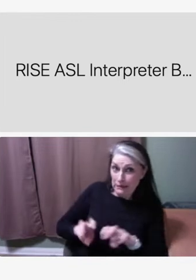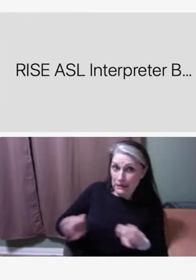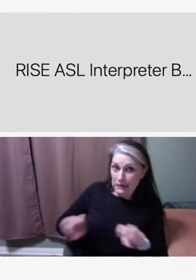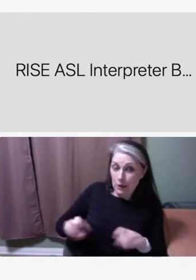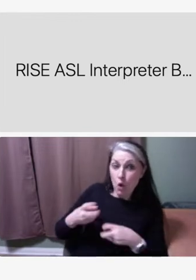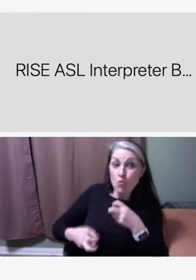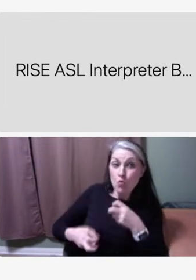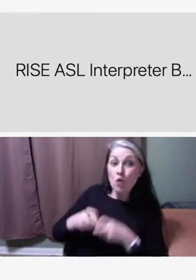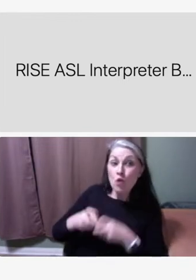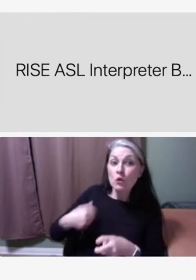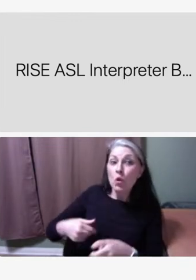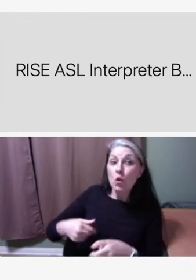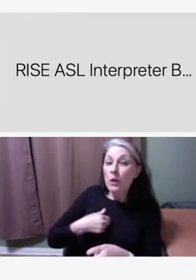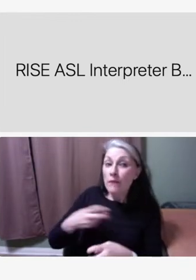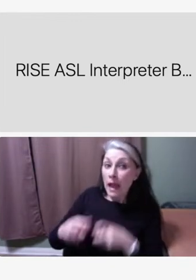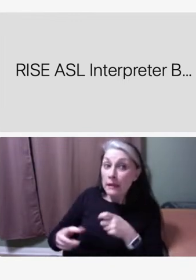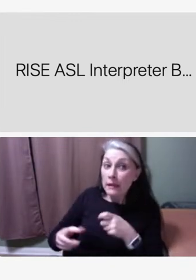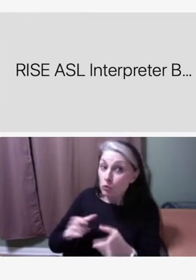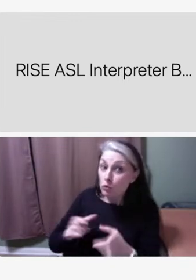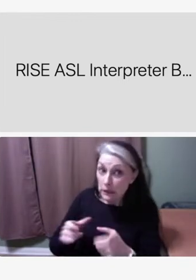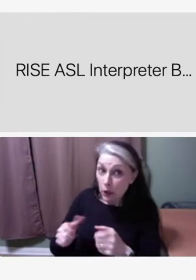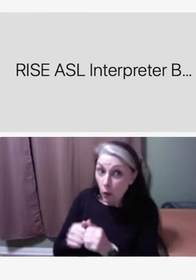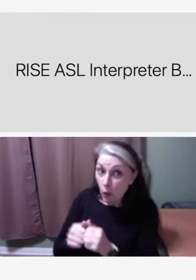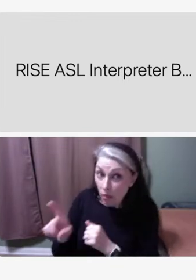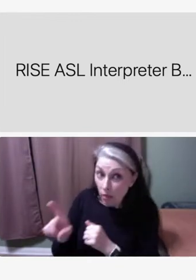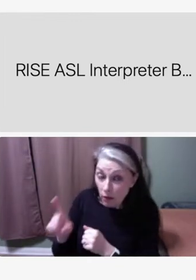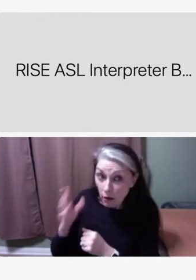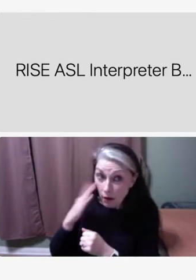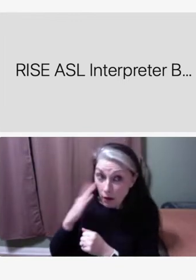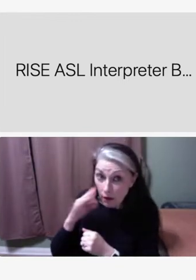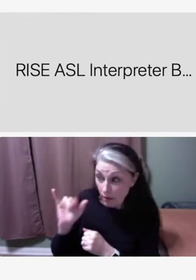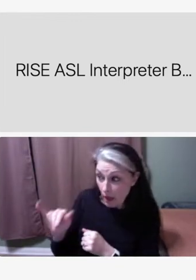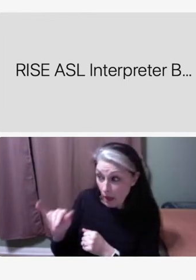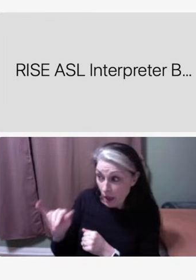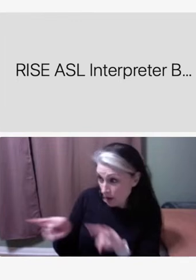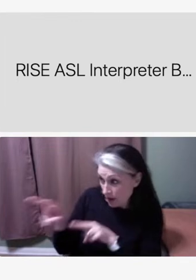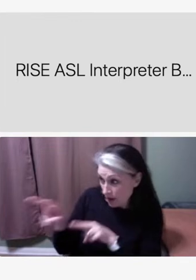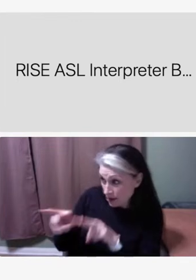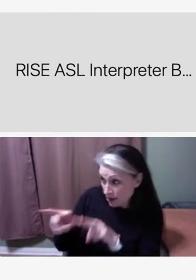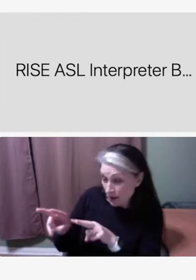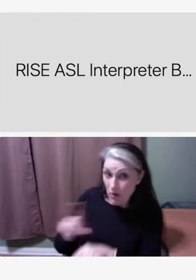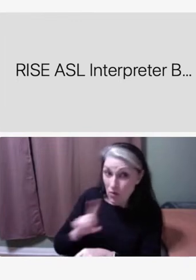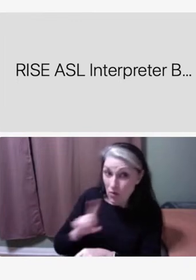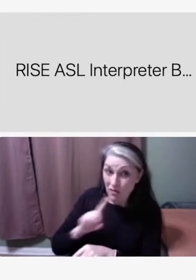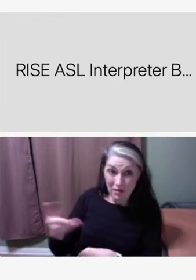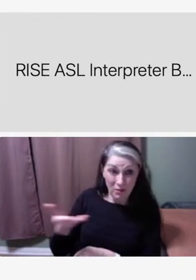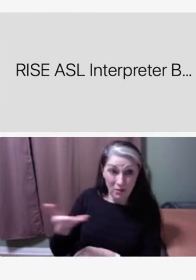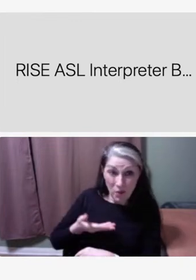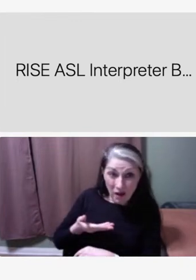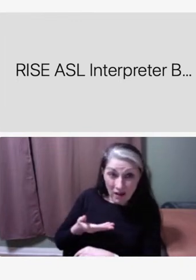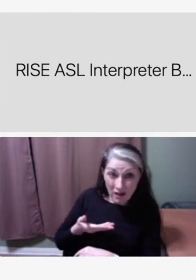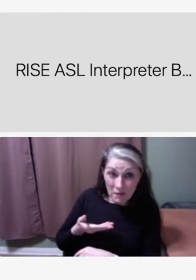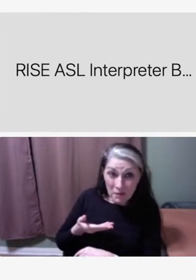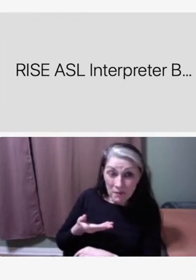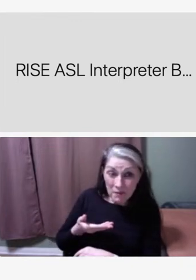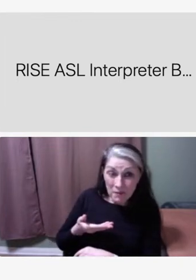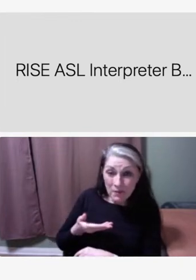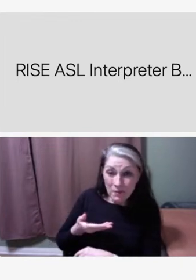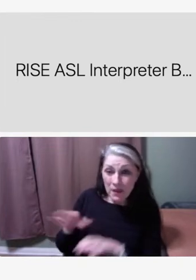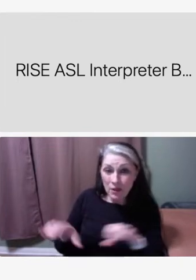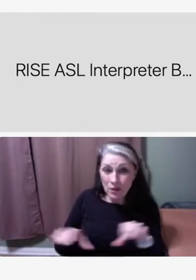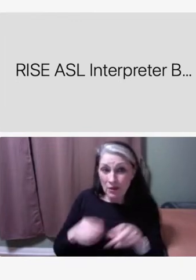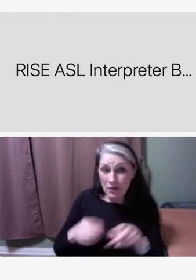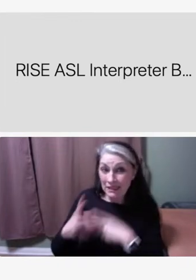with. And when we really welcome doing these type of